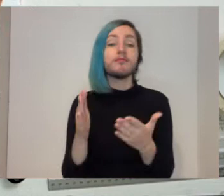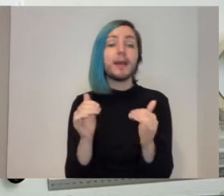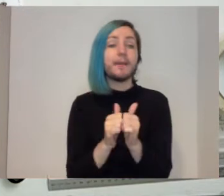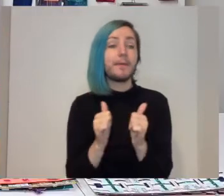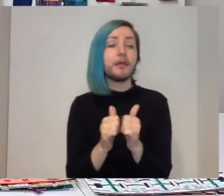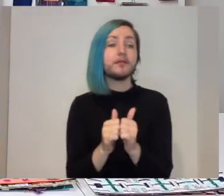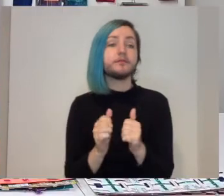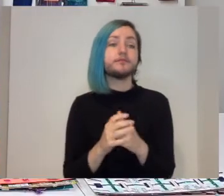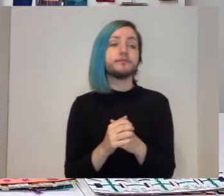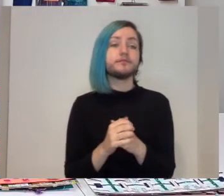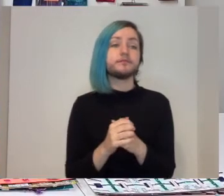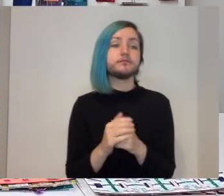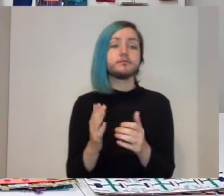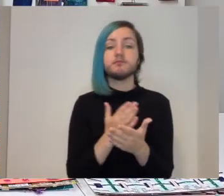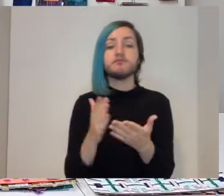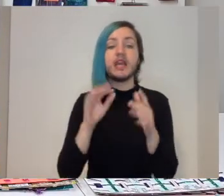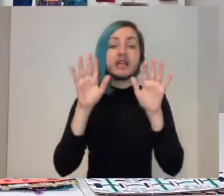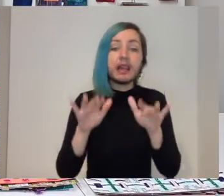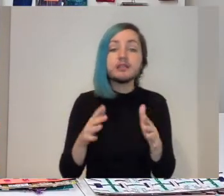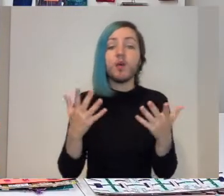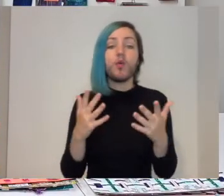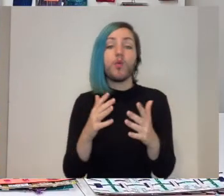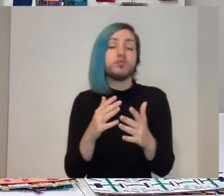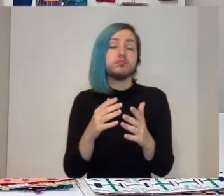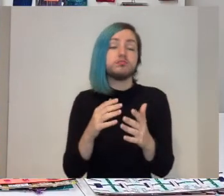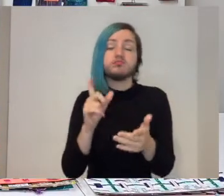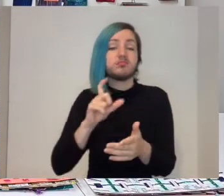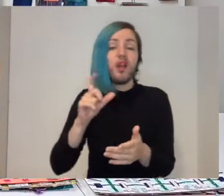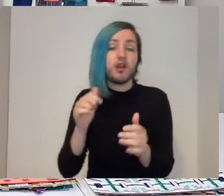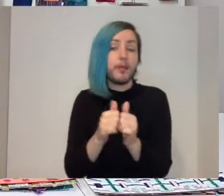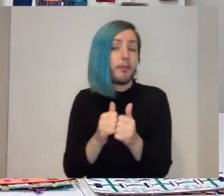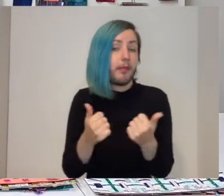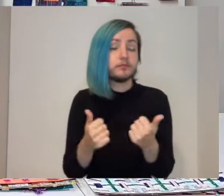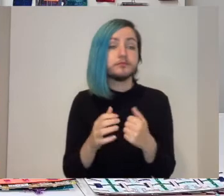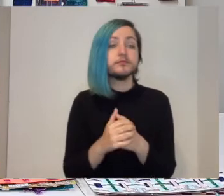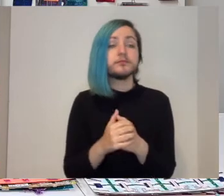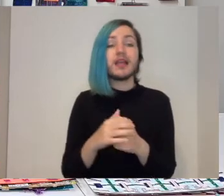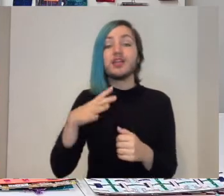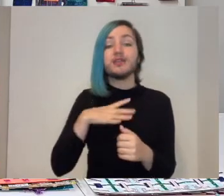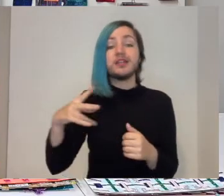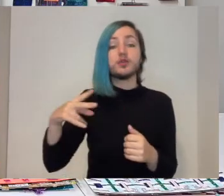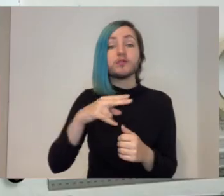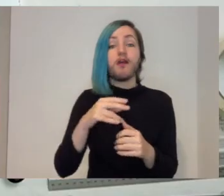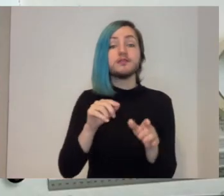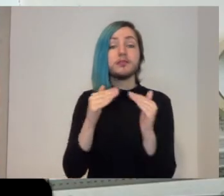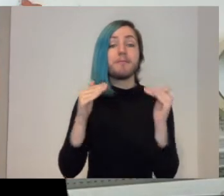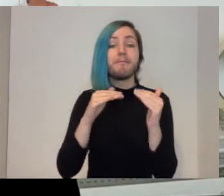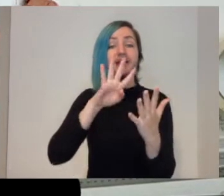paper in a plain glitter or plain coloured paper. And this needs to get cut to our